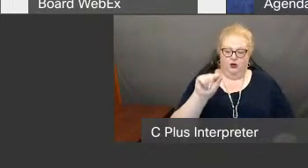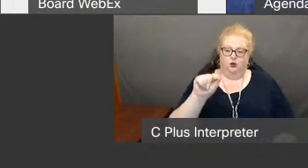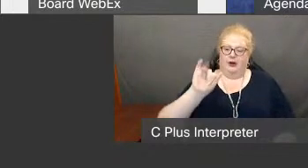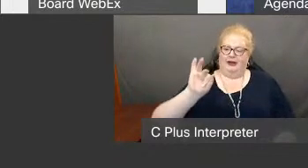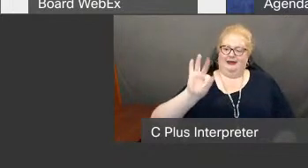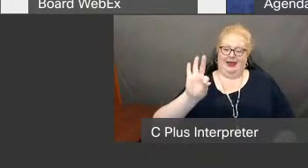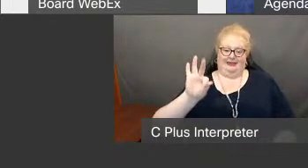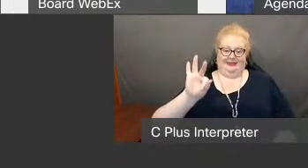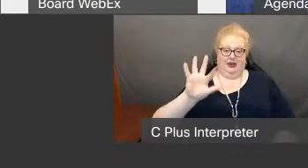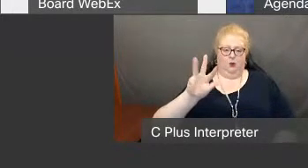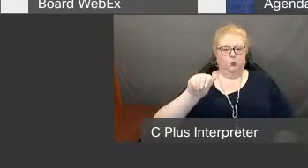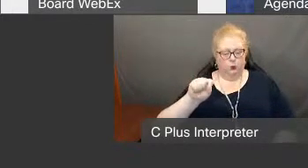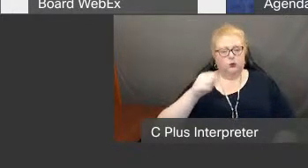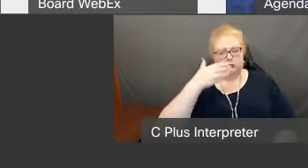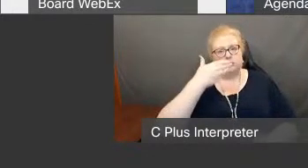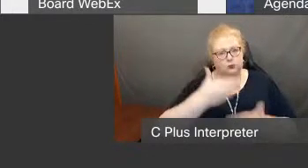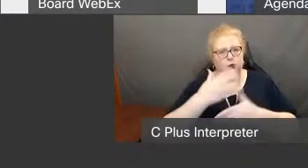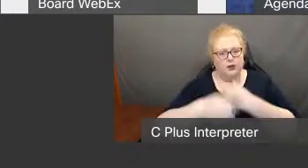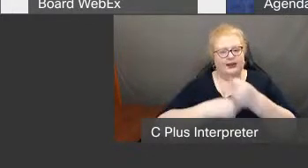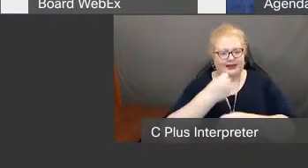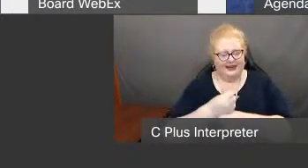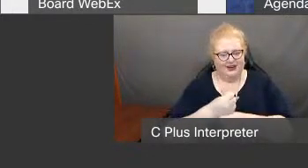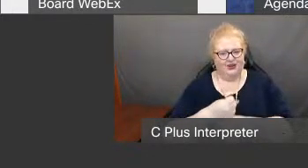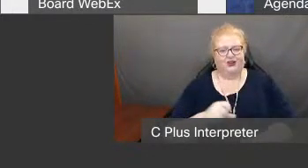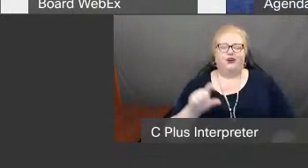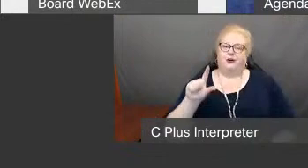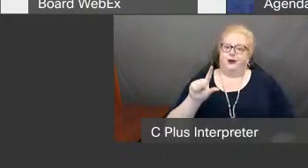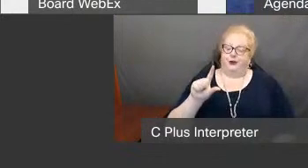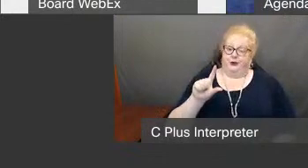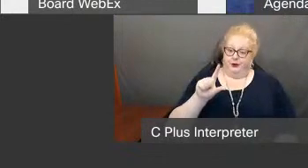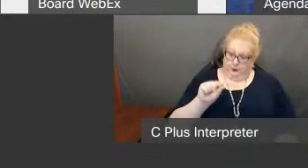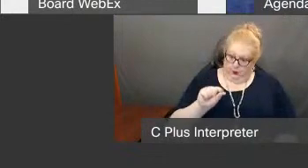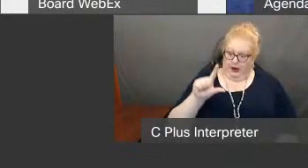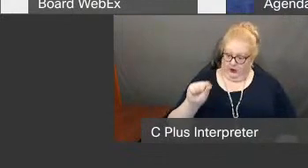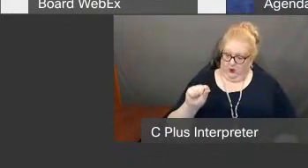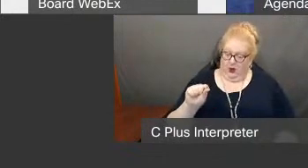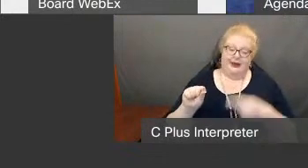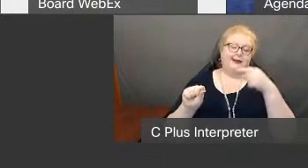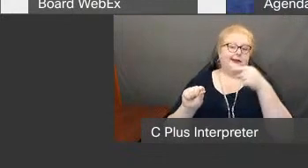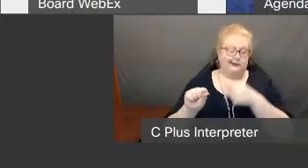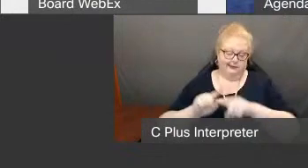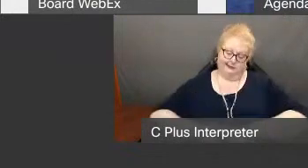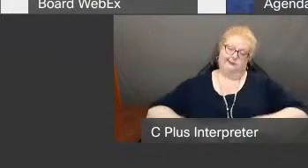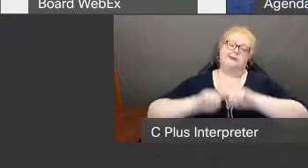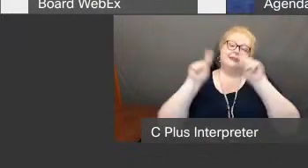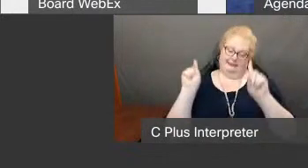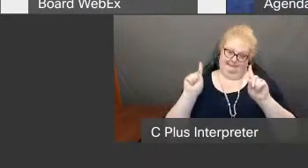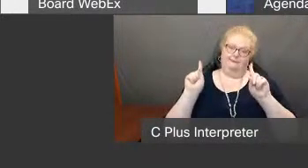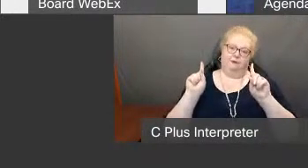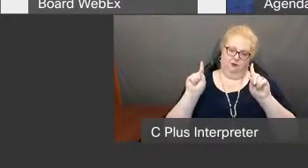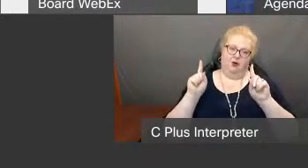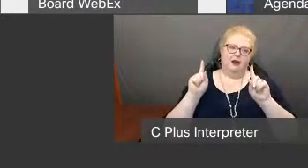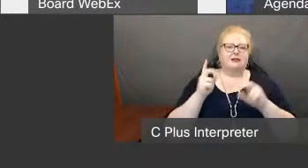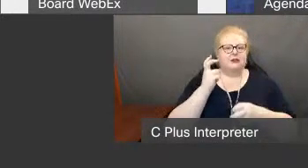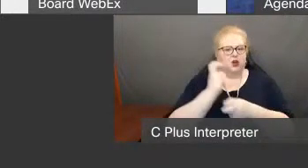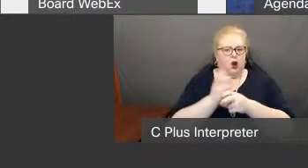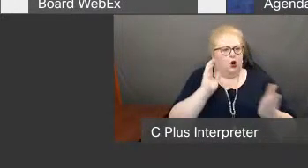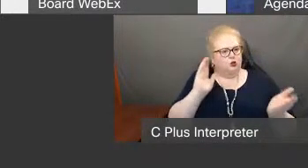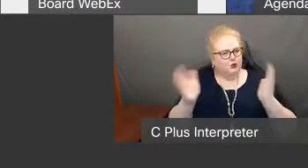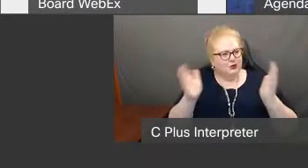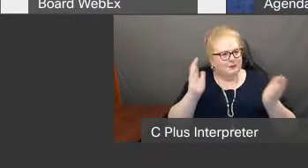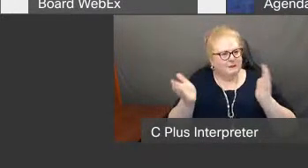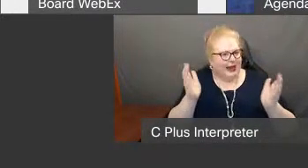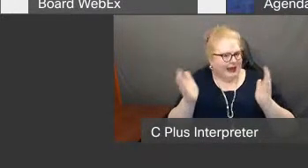year. But then 2020 clearly was different. And so it's kind of hard to compare things from that